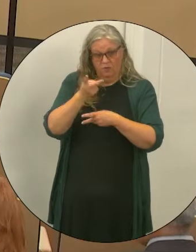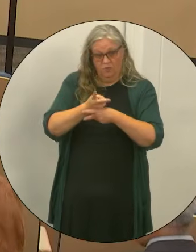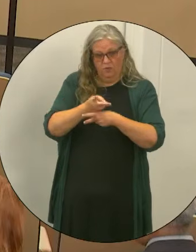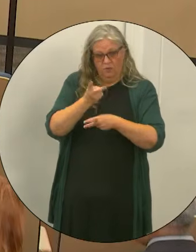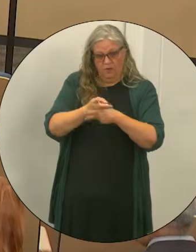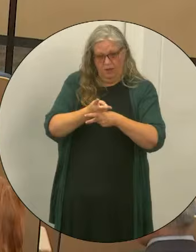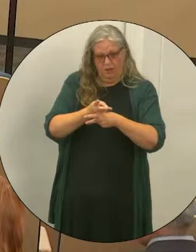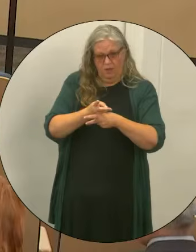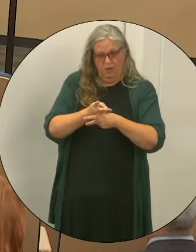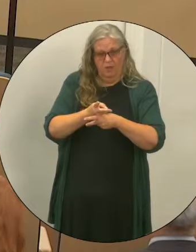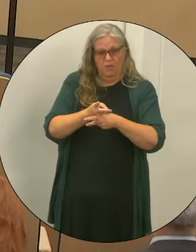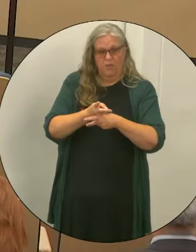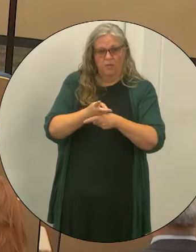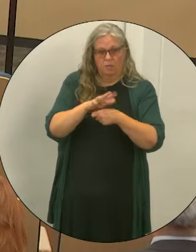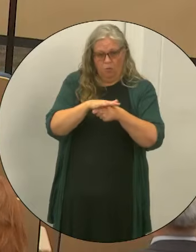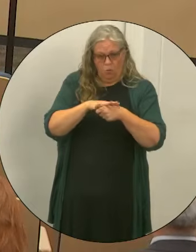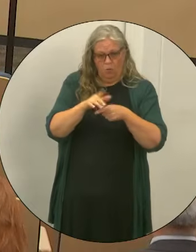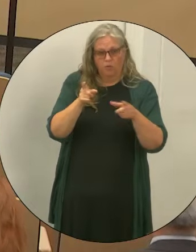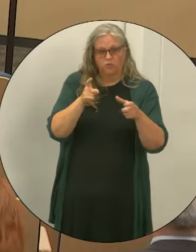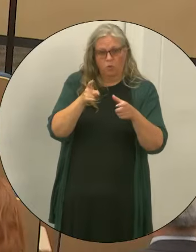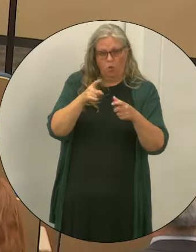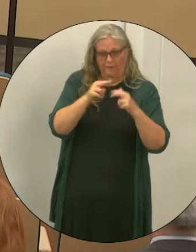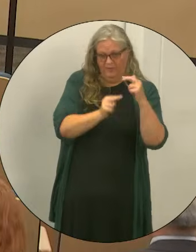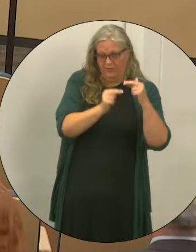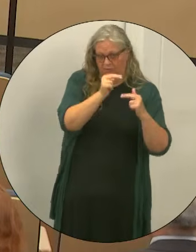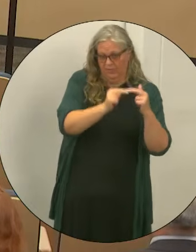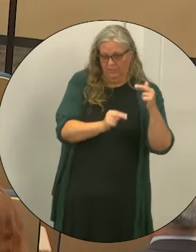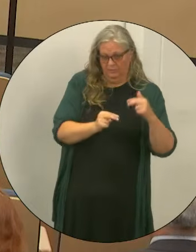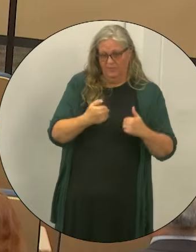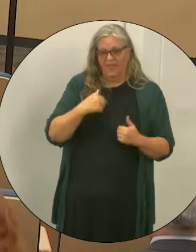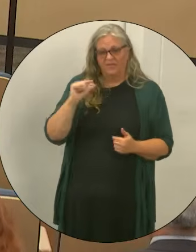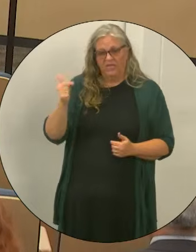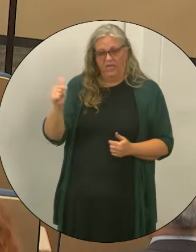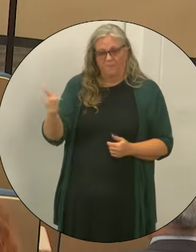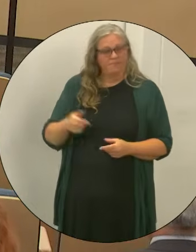of facilities. Do I have a second?